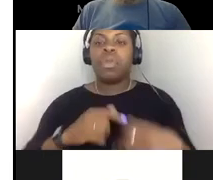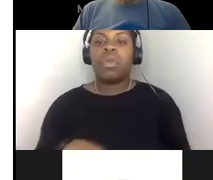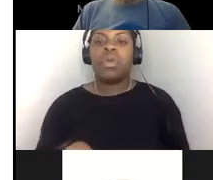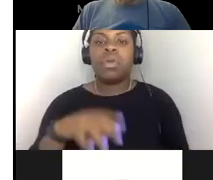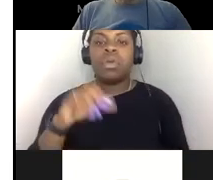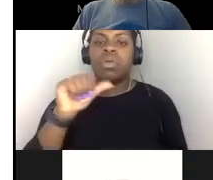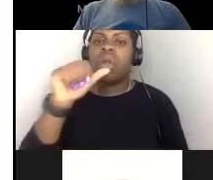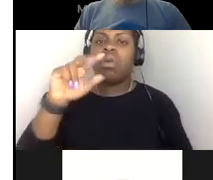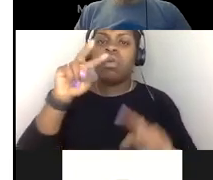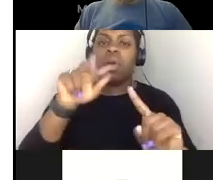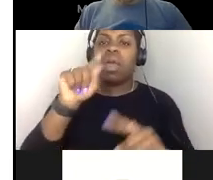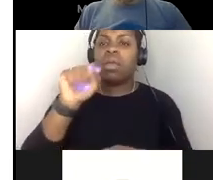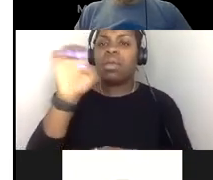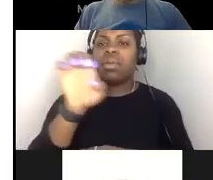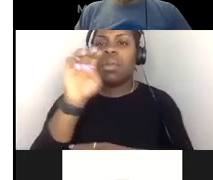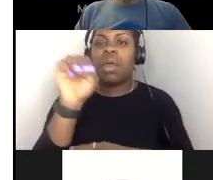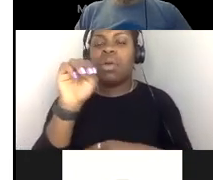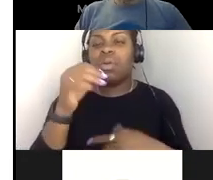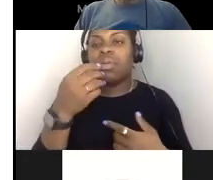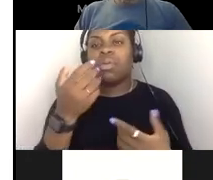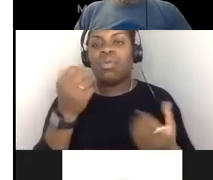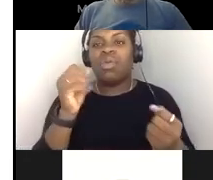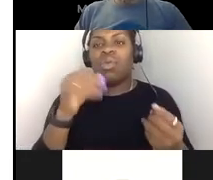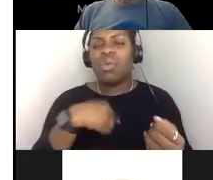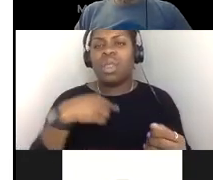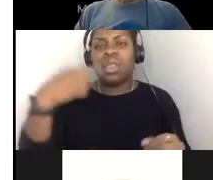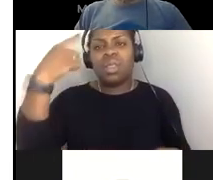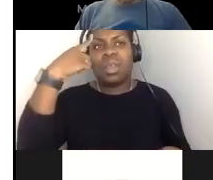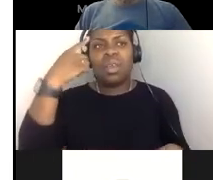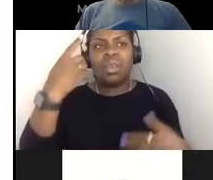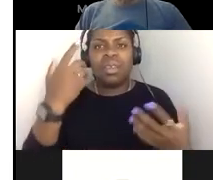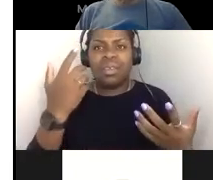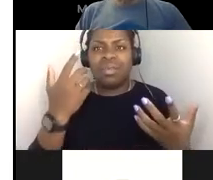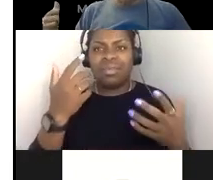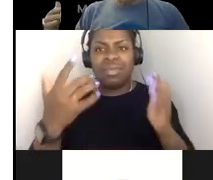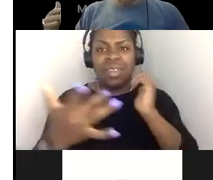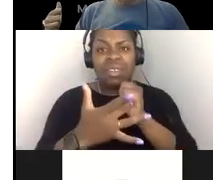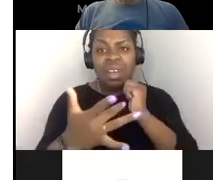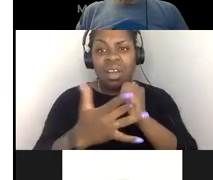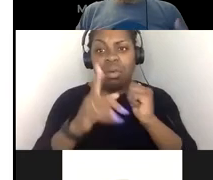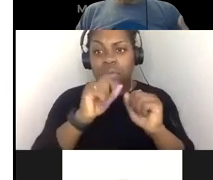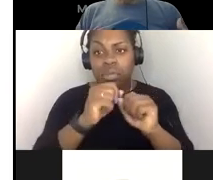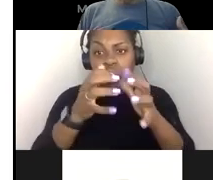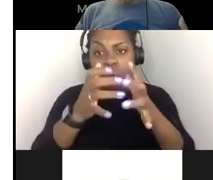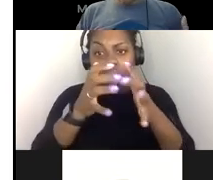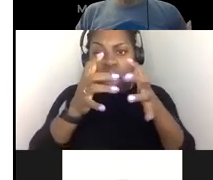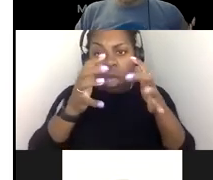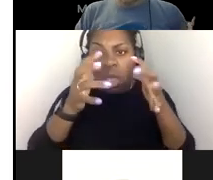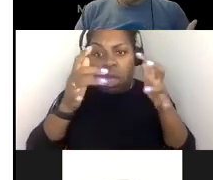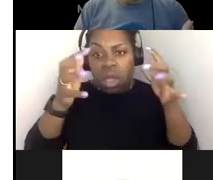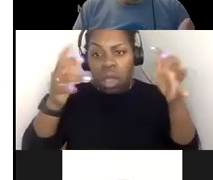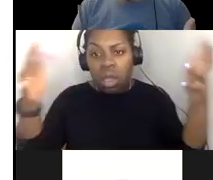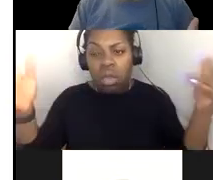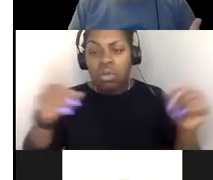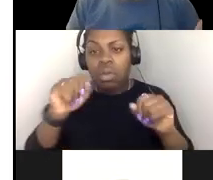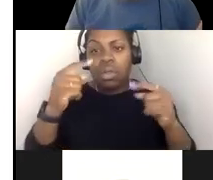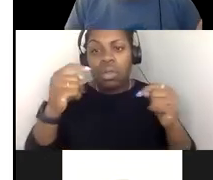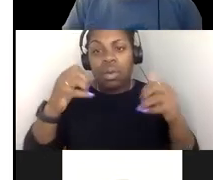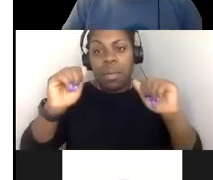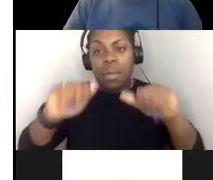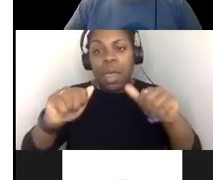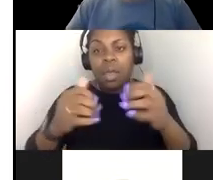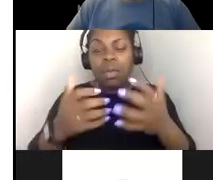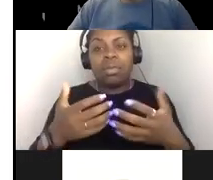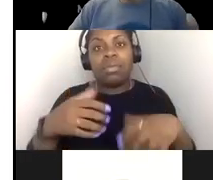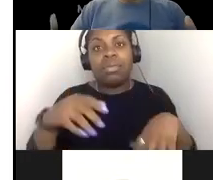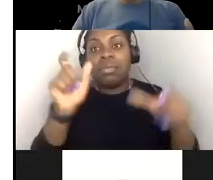ankle monitor, because we think this technology is growing both in its capacity and in the net